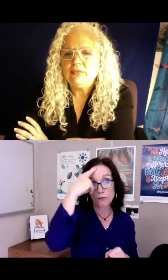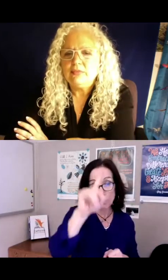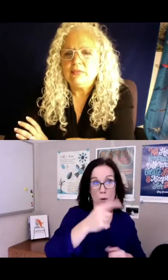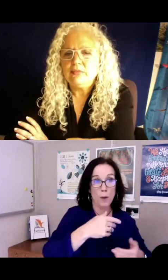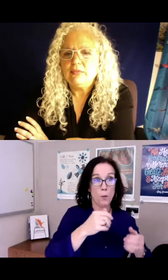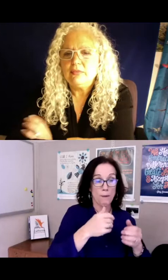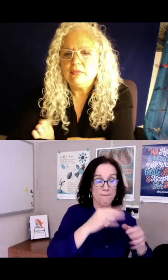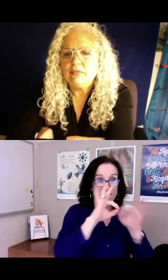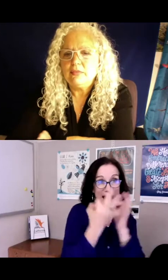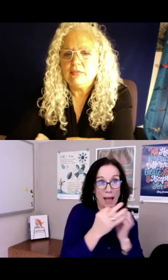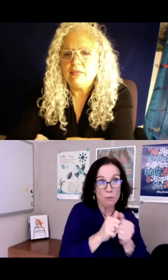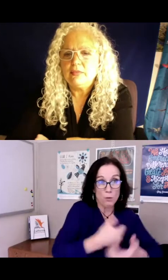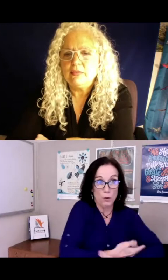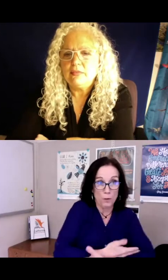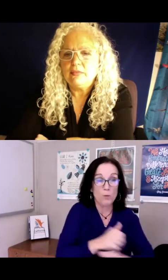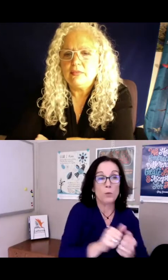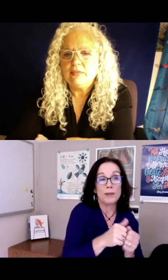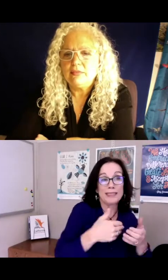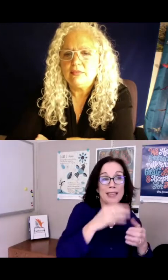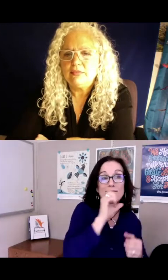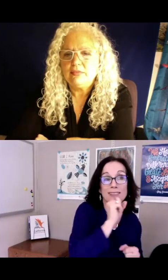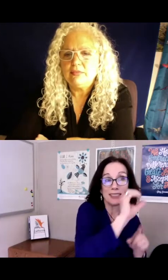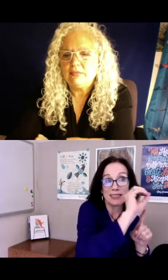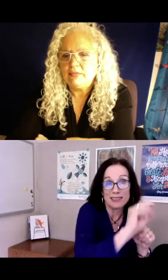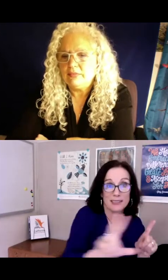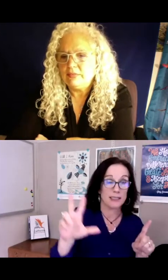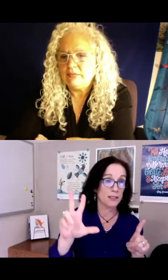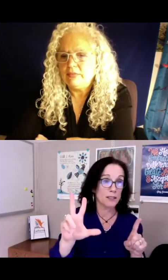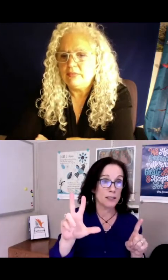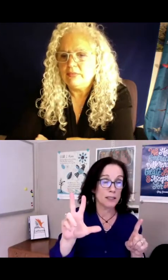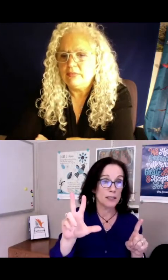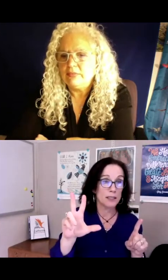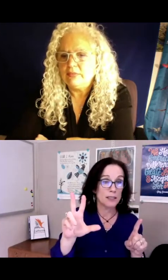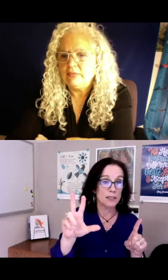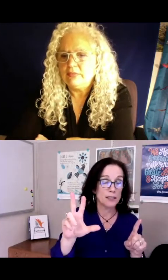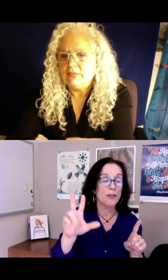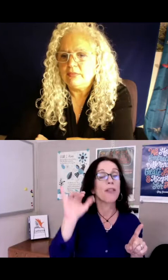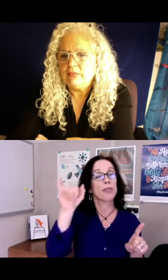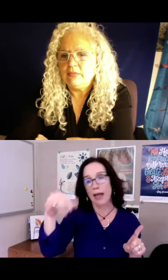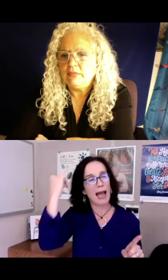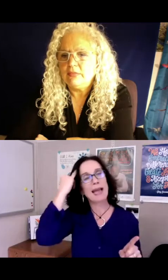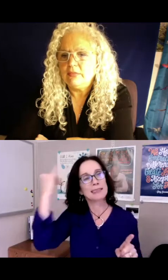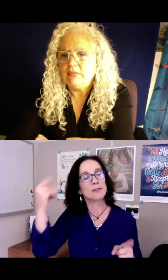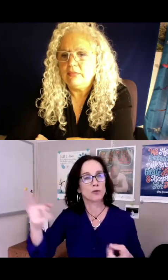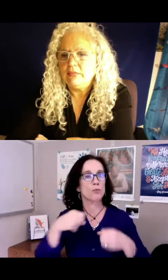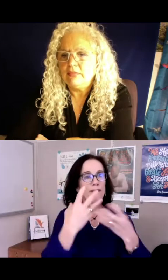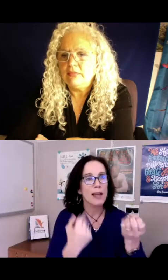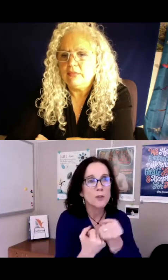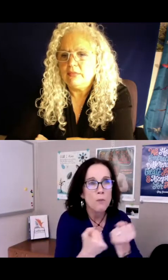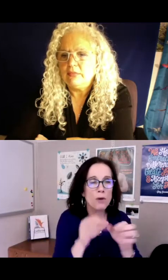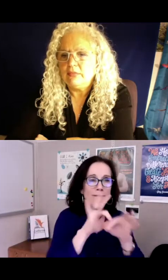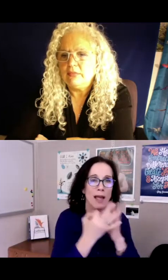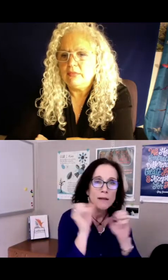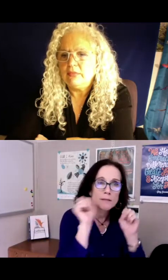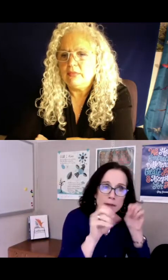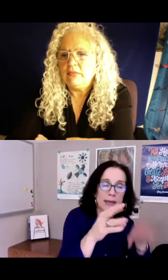Plan. And that is for families with babies at age 0 to 3. And the